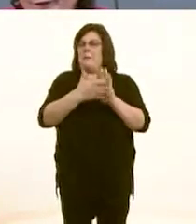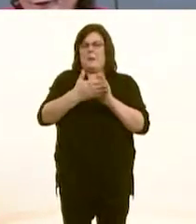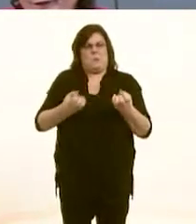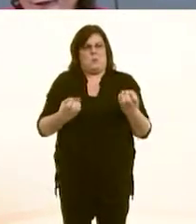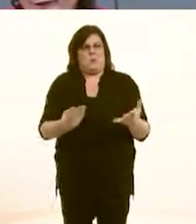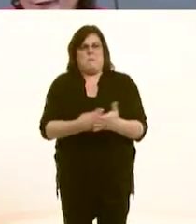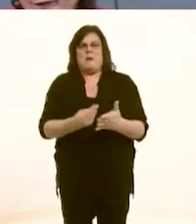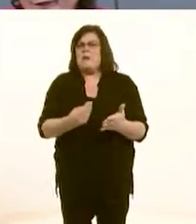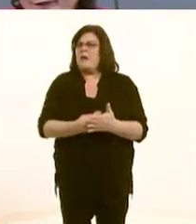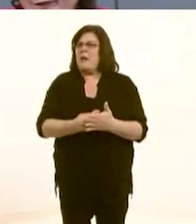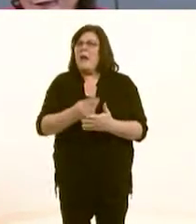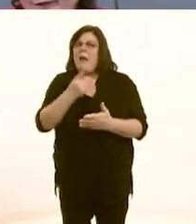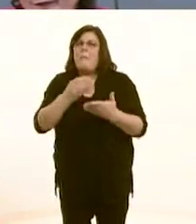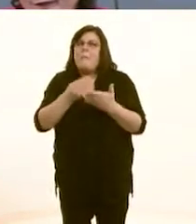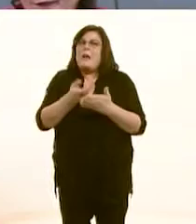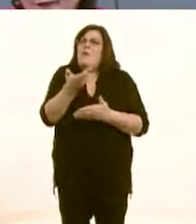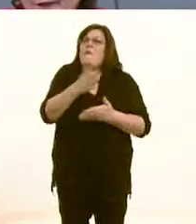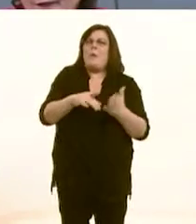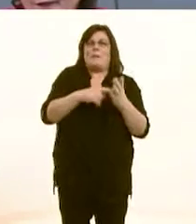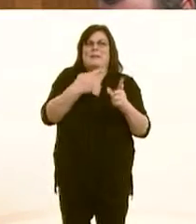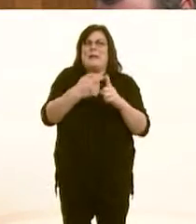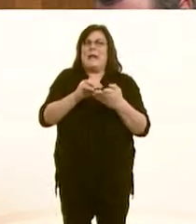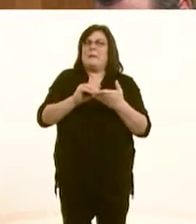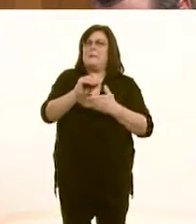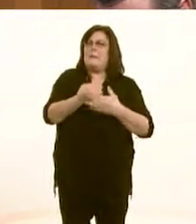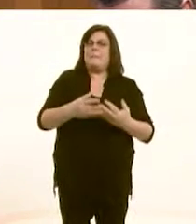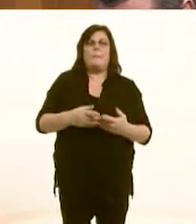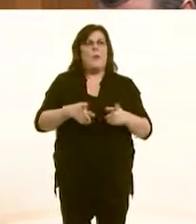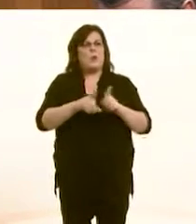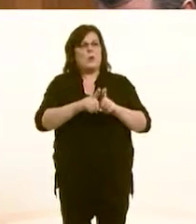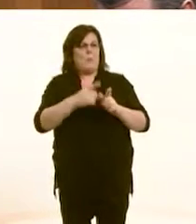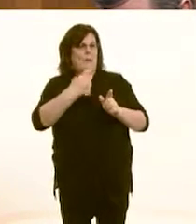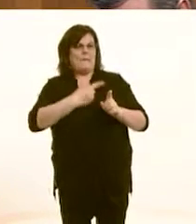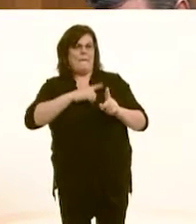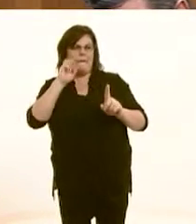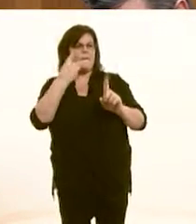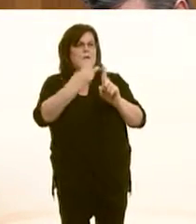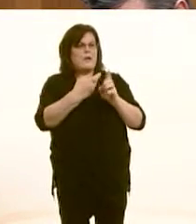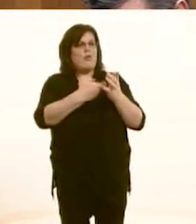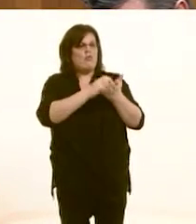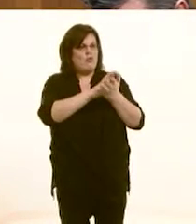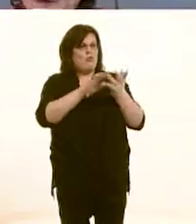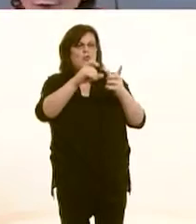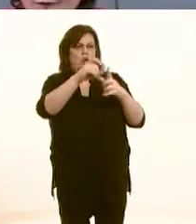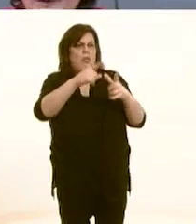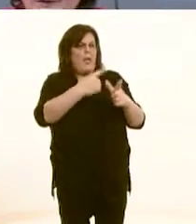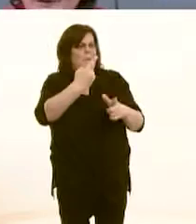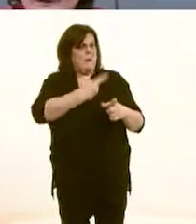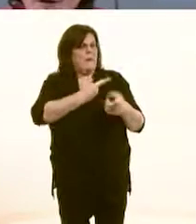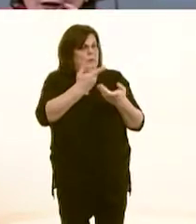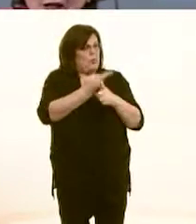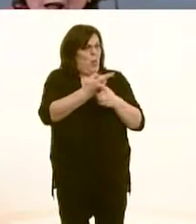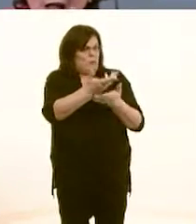reassure the current member for the Rhondda, I've not only visited, I've also been engaged with the people who do feel they've been left high and